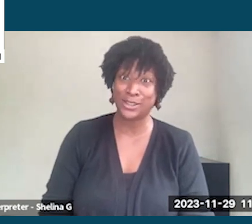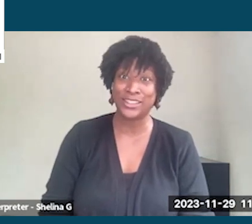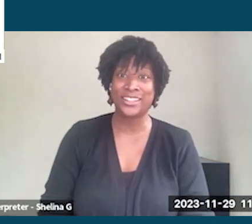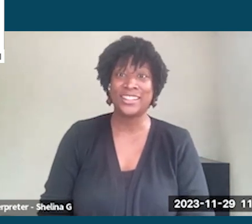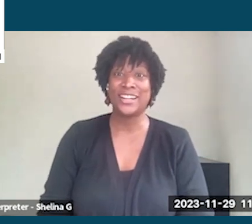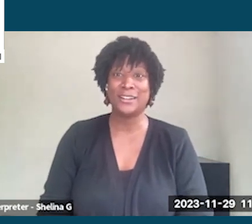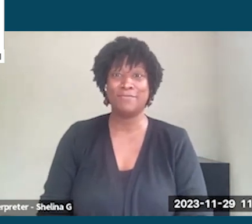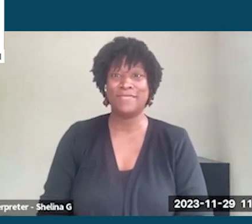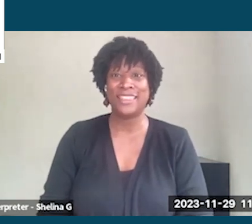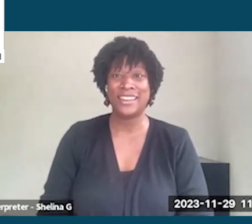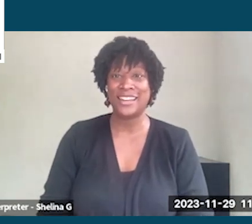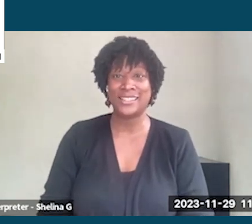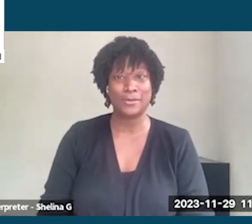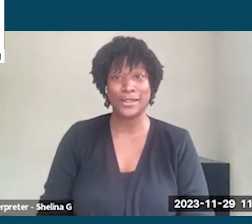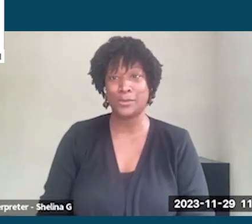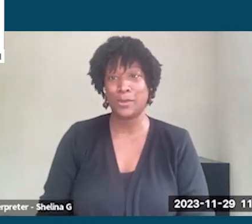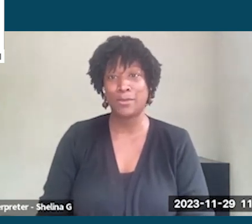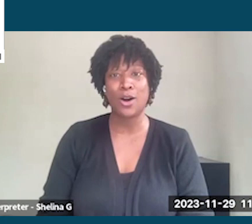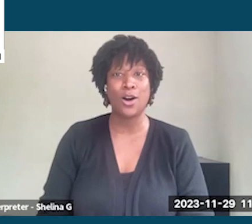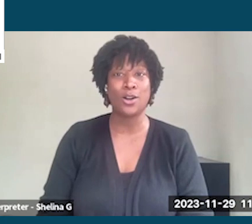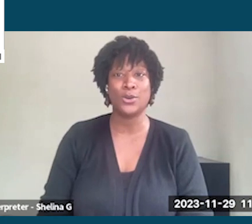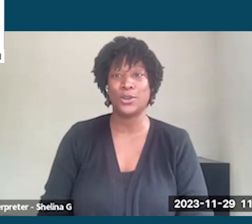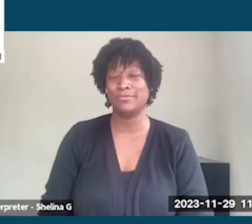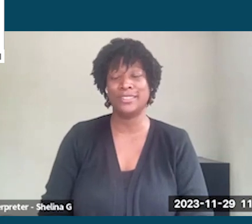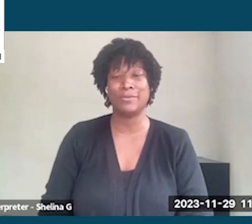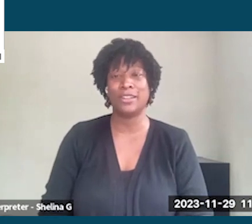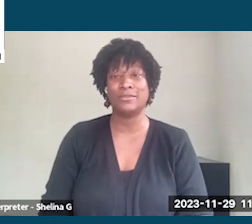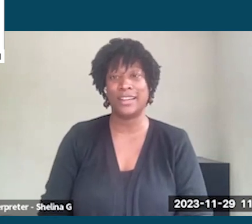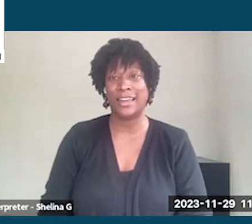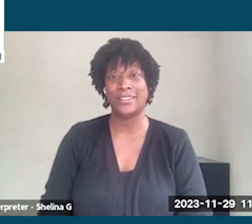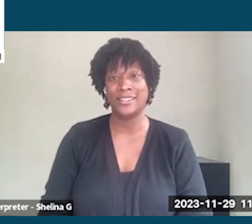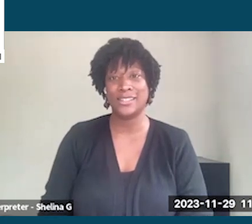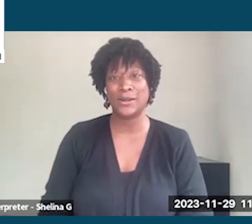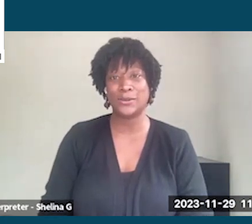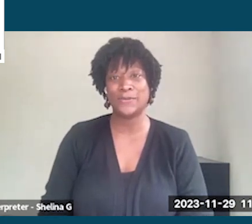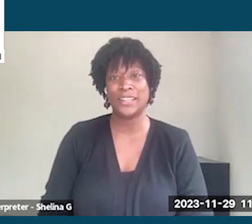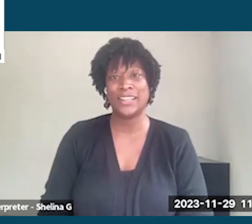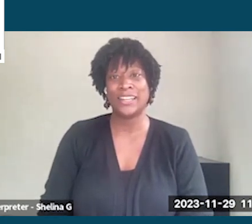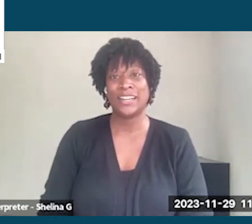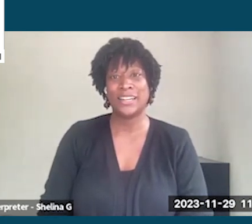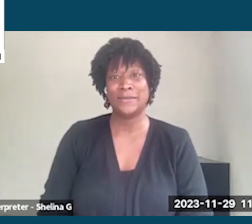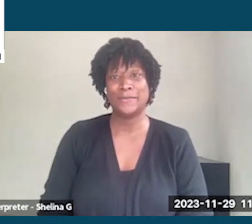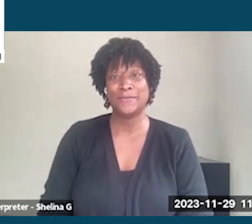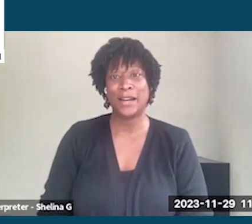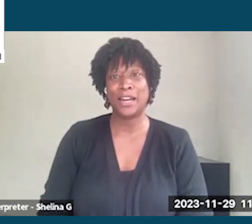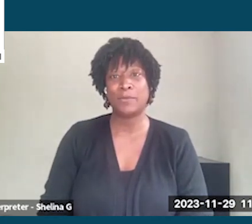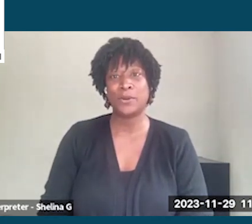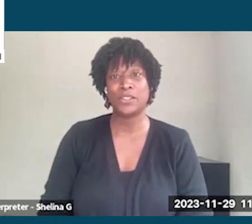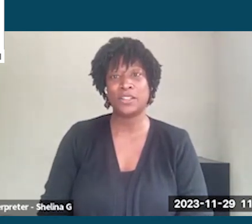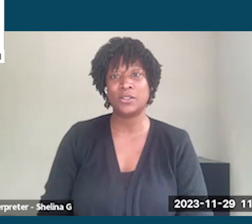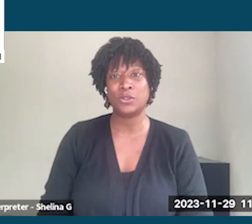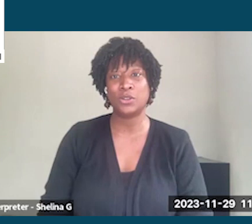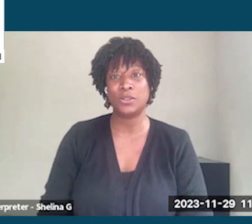always answer. They think it's some kind of spam call or something like that. So I'm